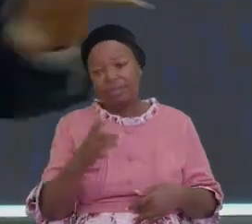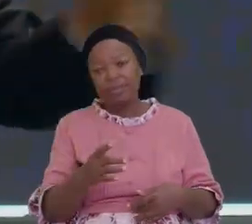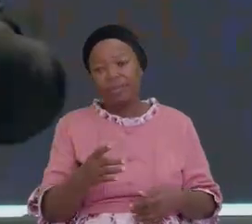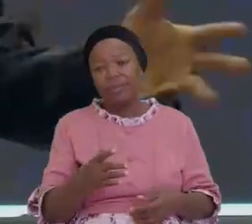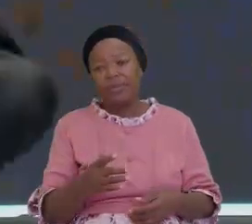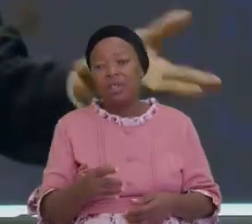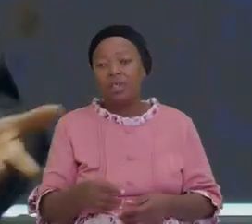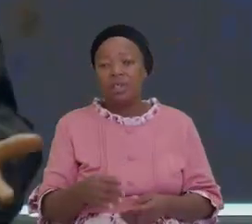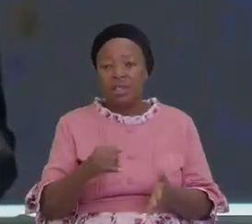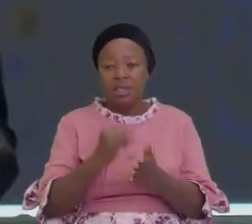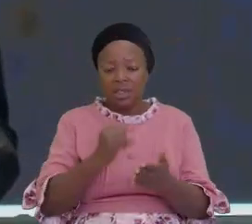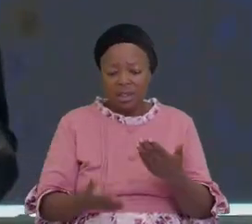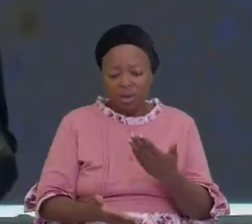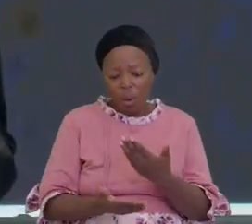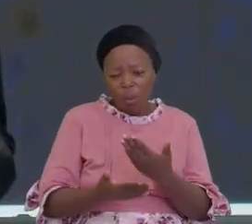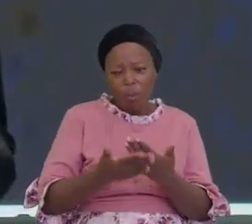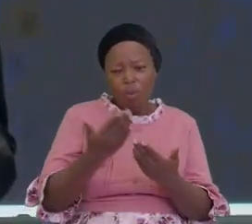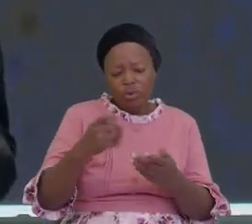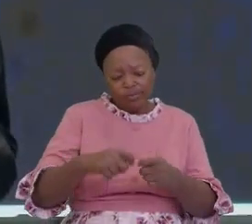it's almost torn apart.